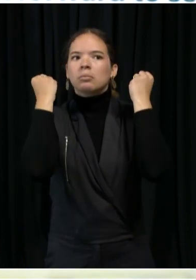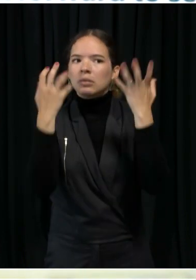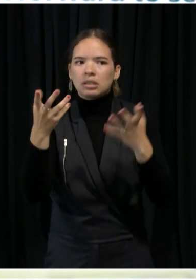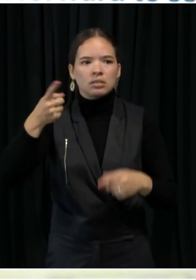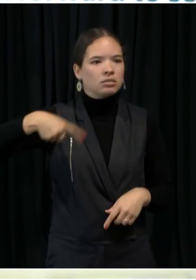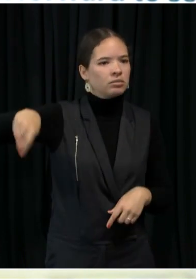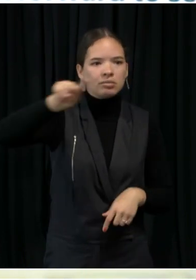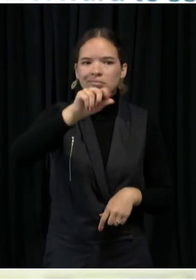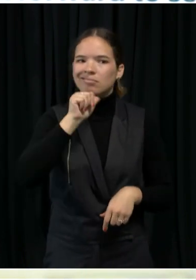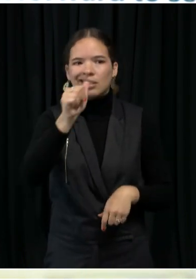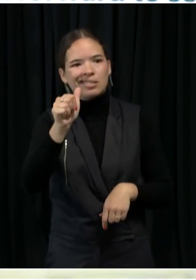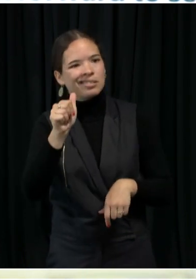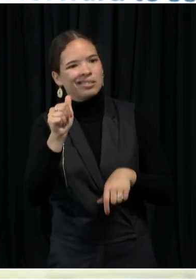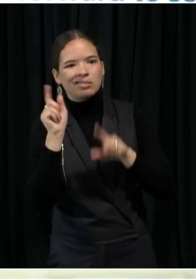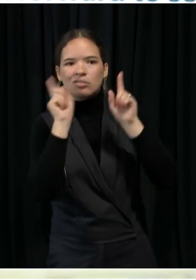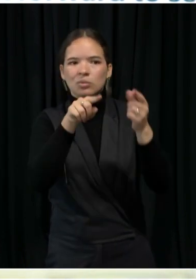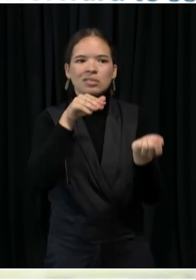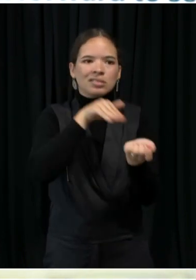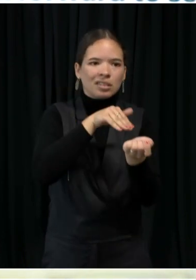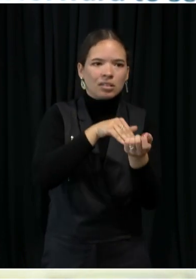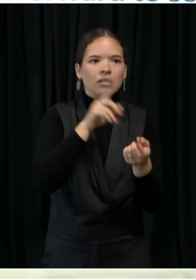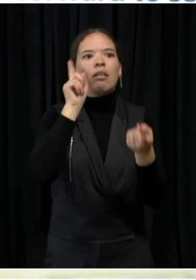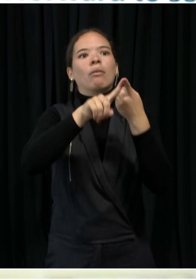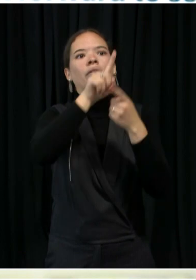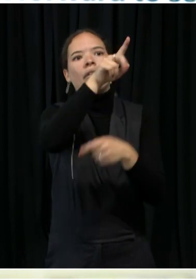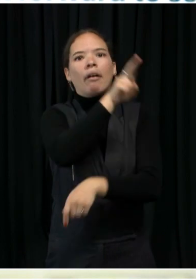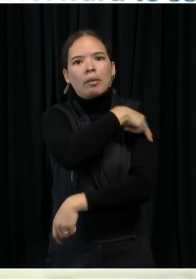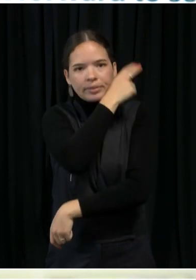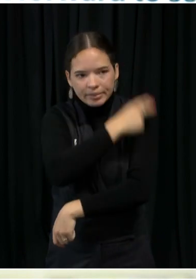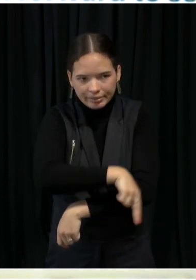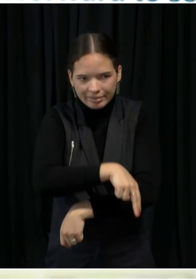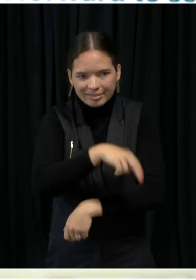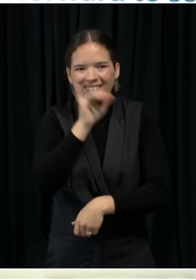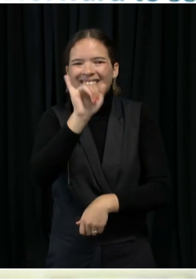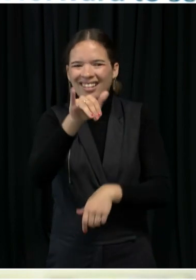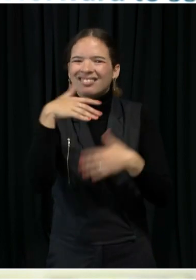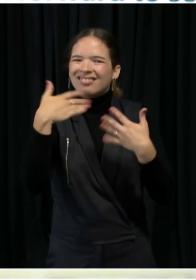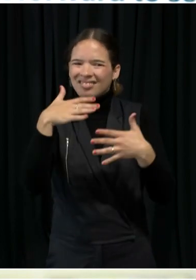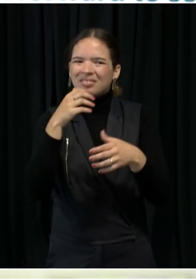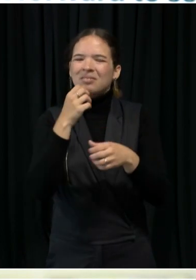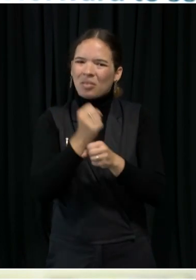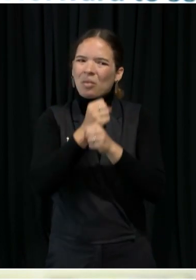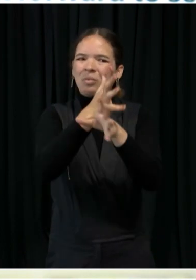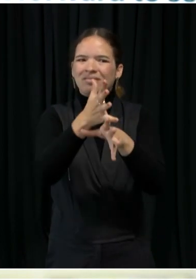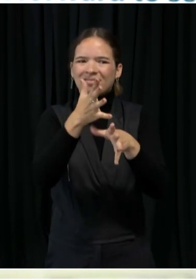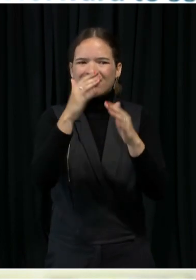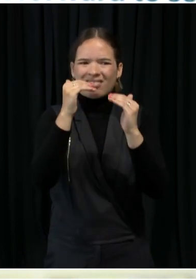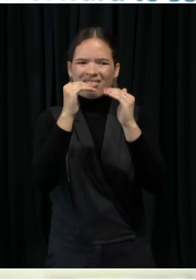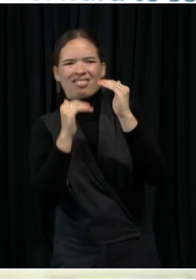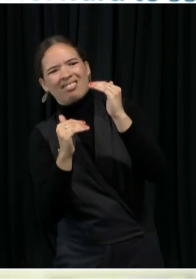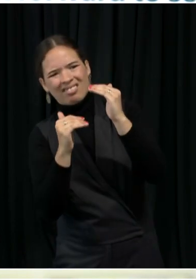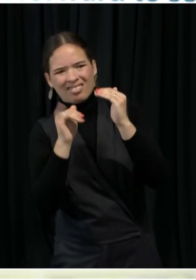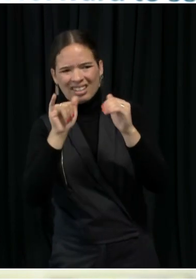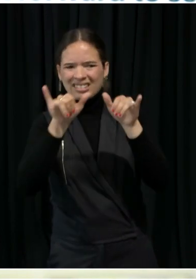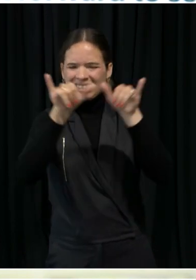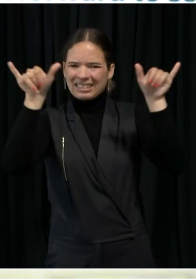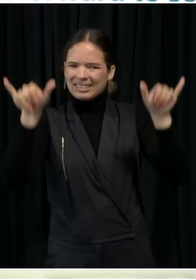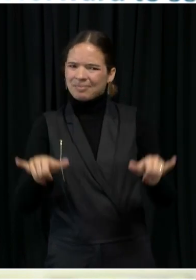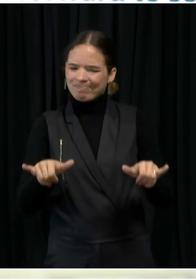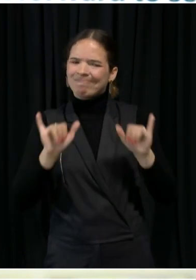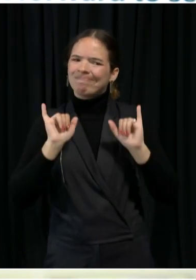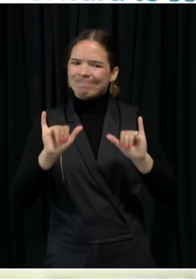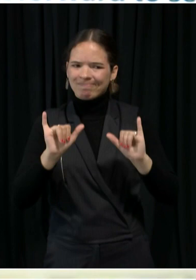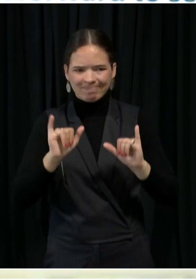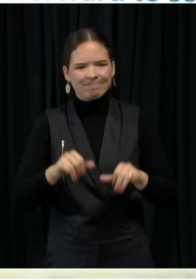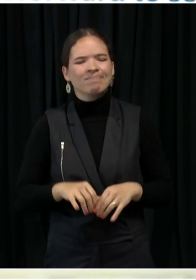to the hospital. And that was causing a big imbalance in our healthcare system. And it was leading to more infant